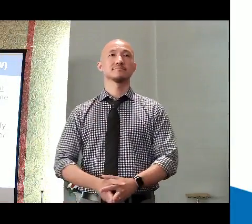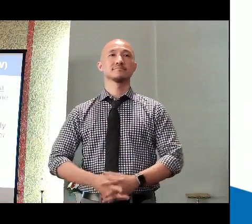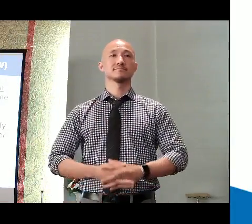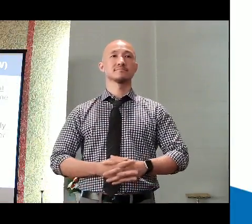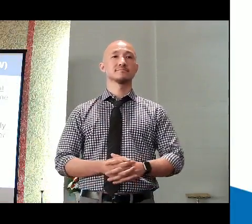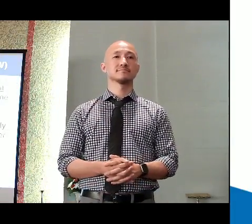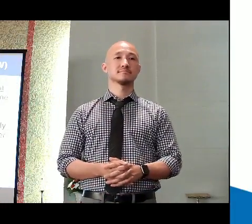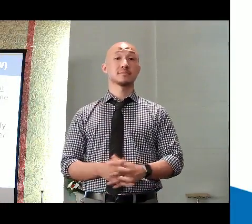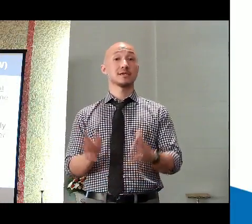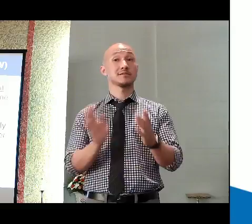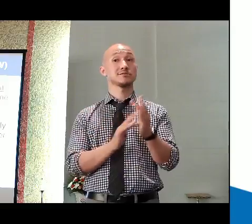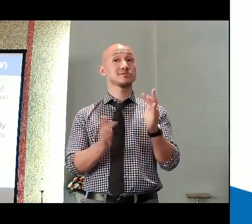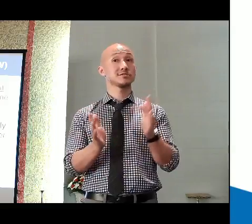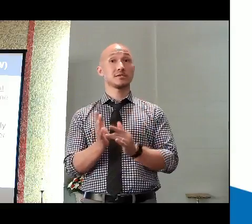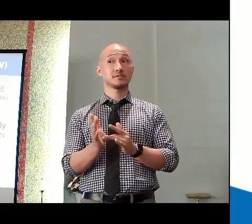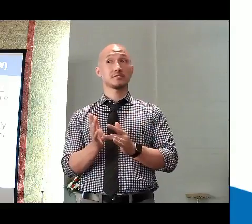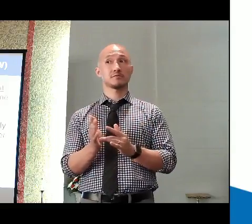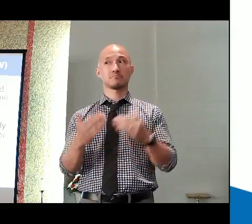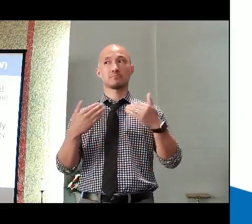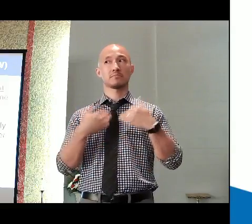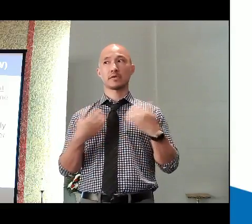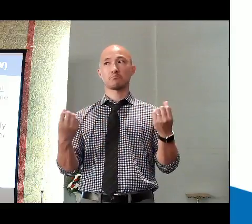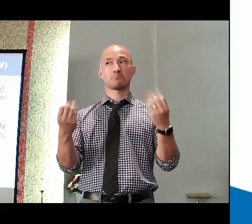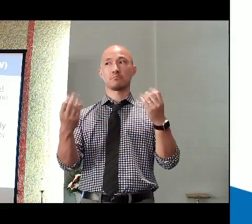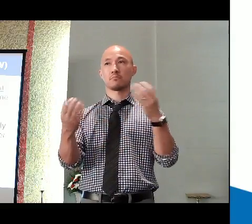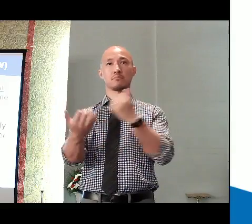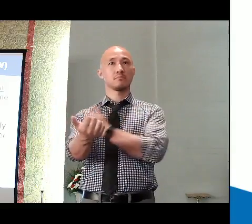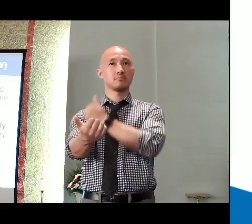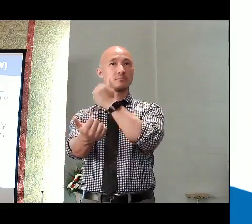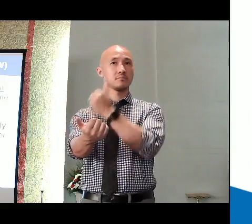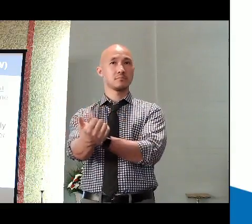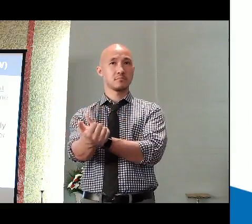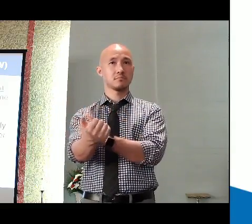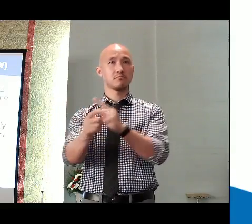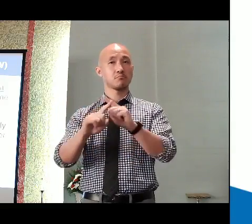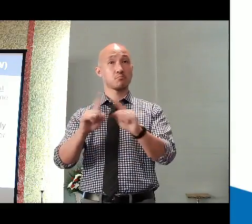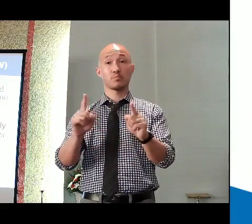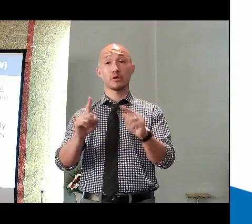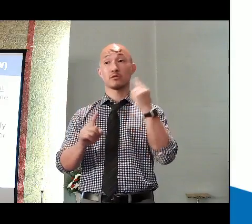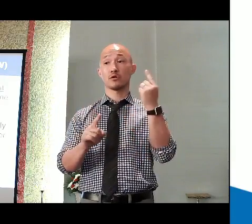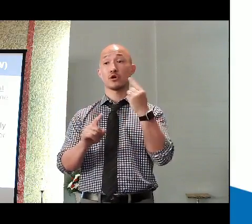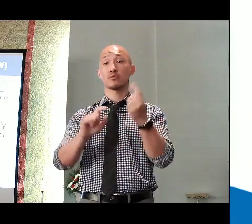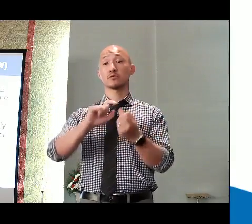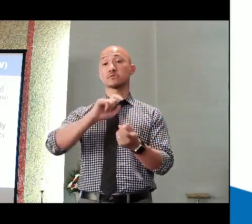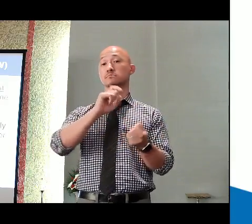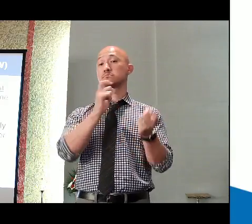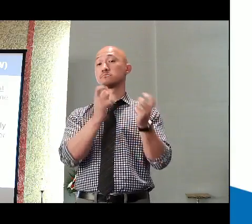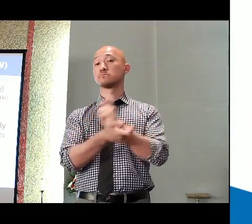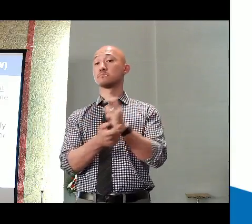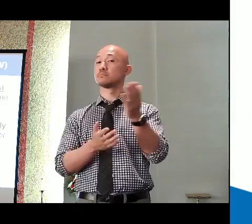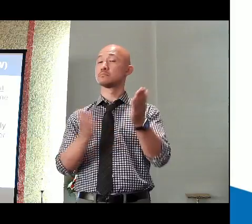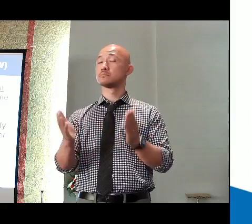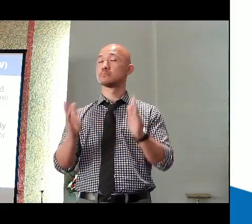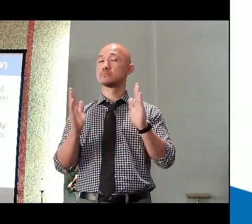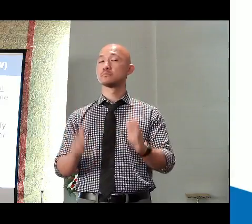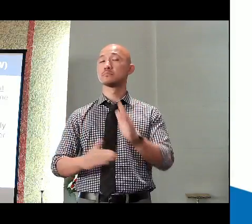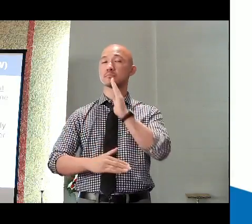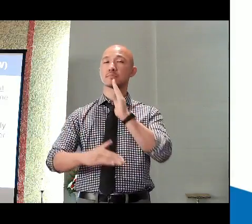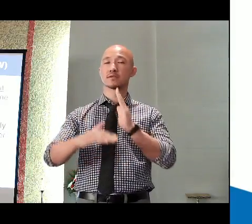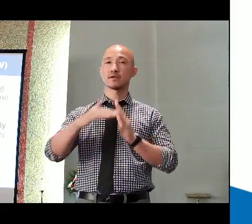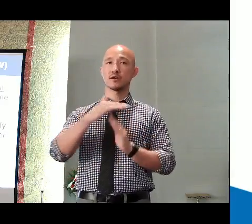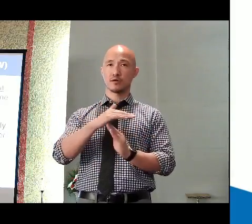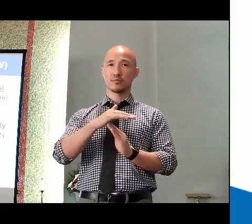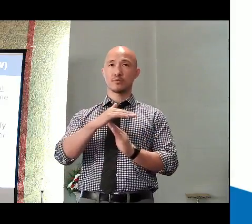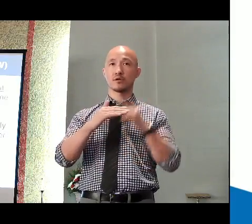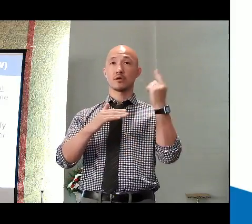himself nothing. He became a servant and he died on the cross so that even though he is all powerful, we